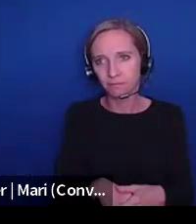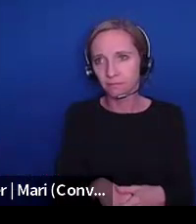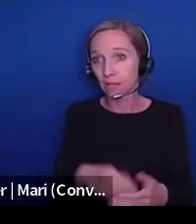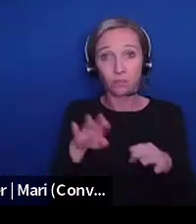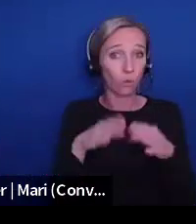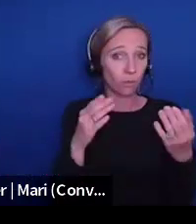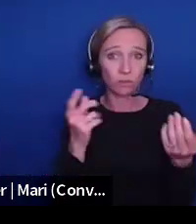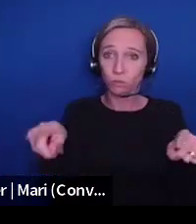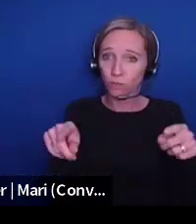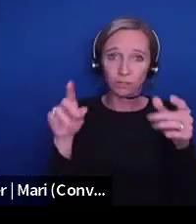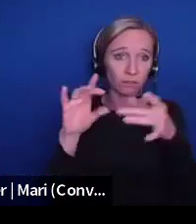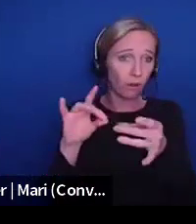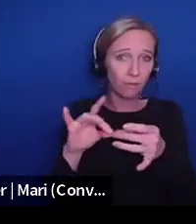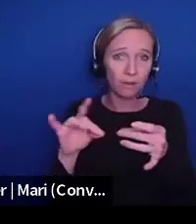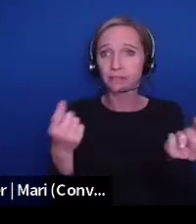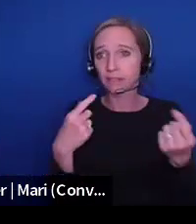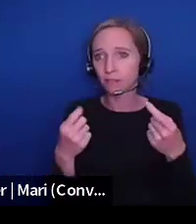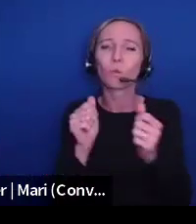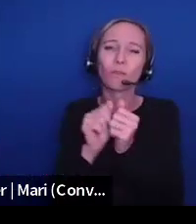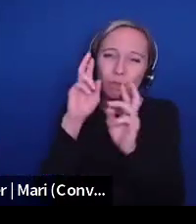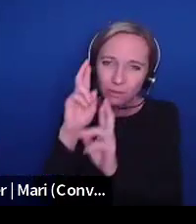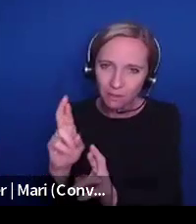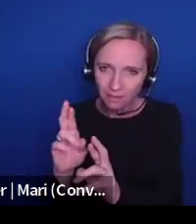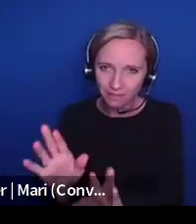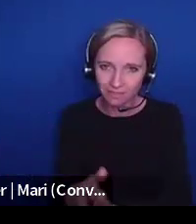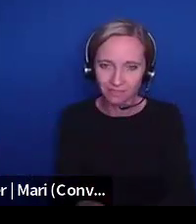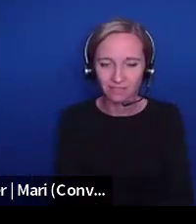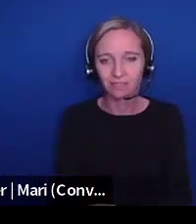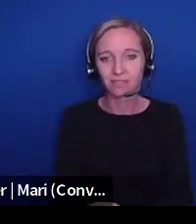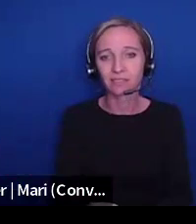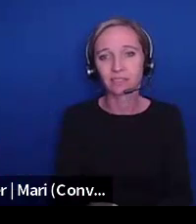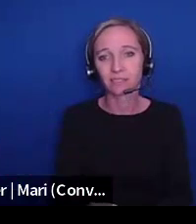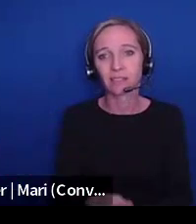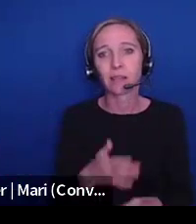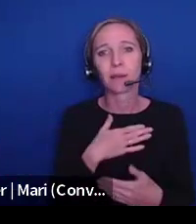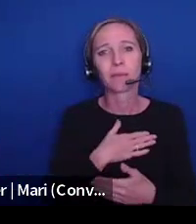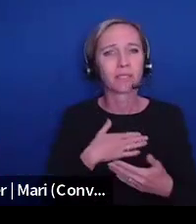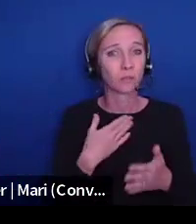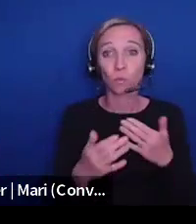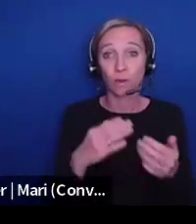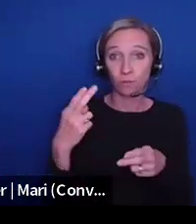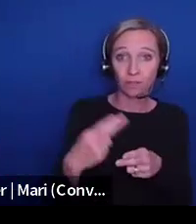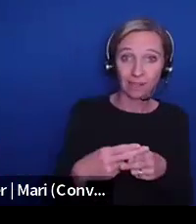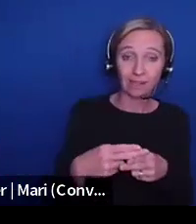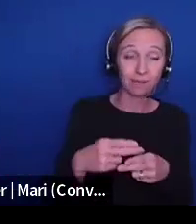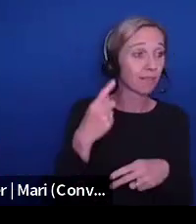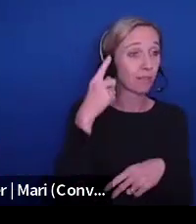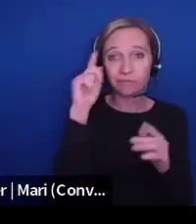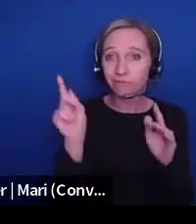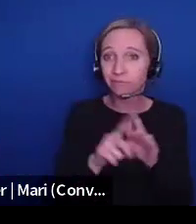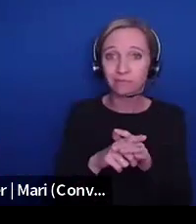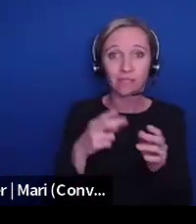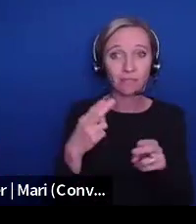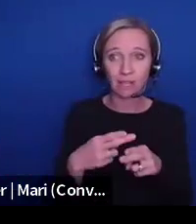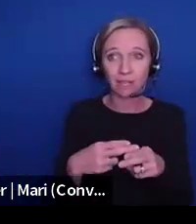it's open to everyone to comment on it with respect. And please, whatever name, if you think of a